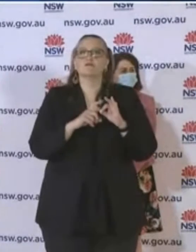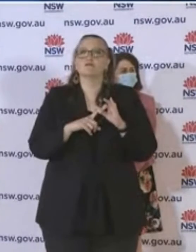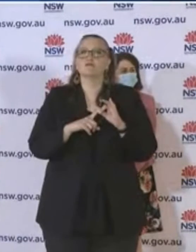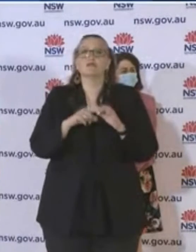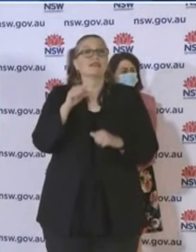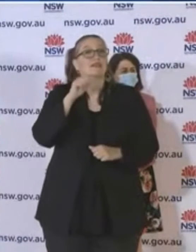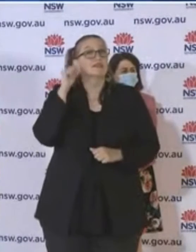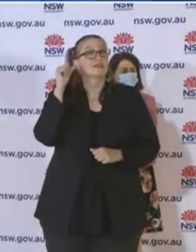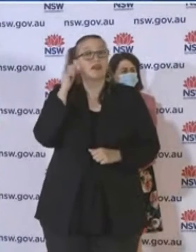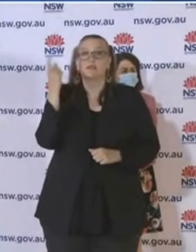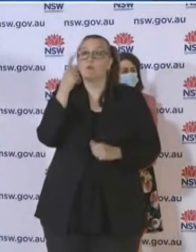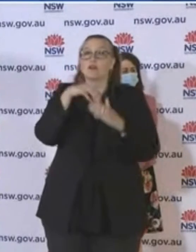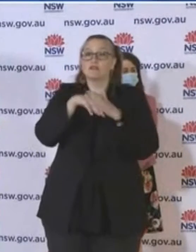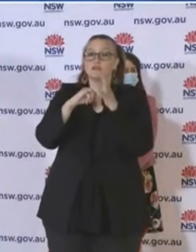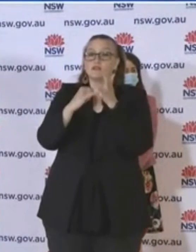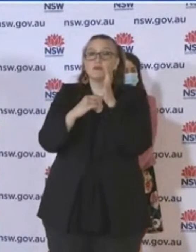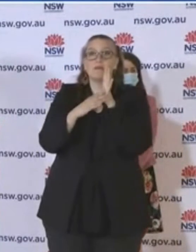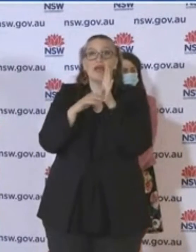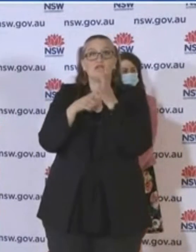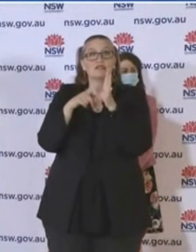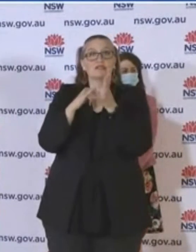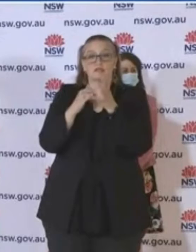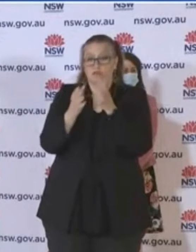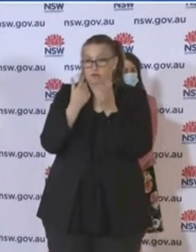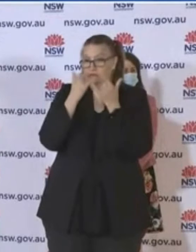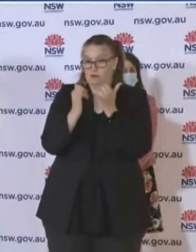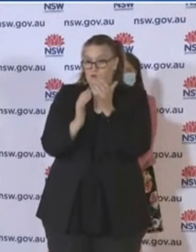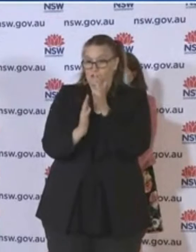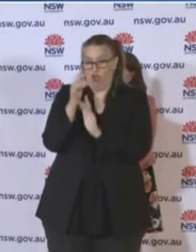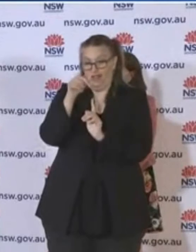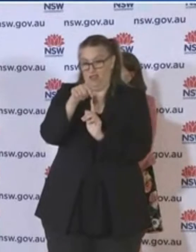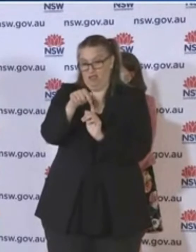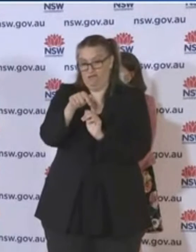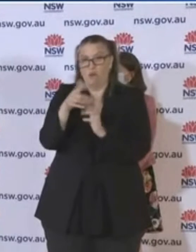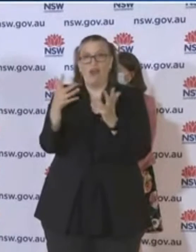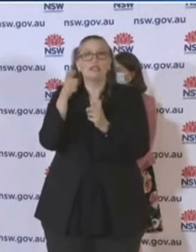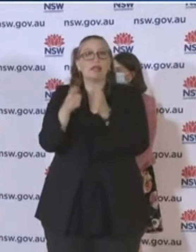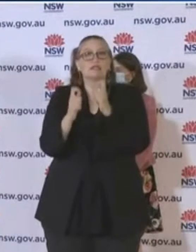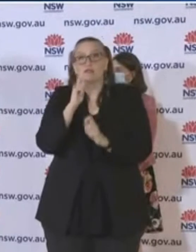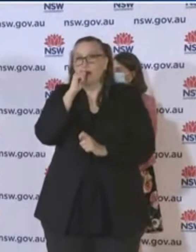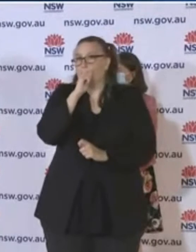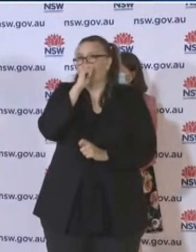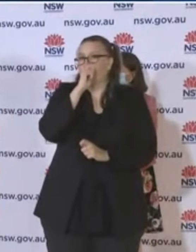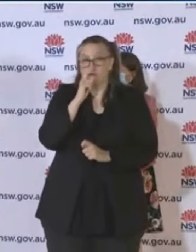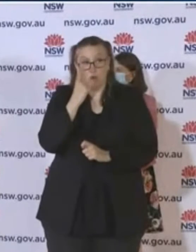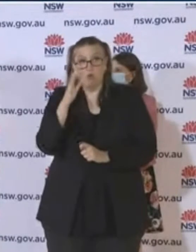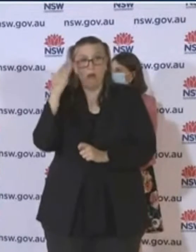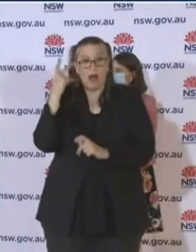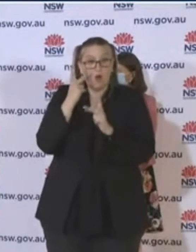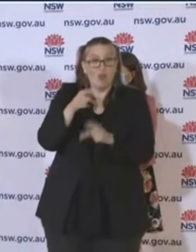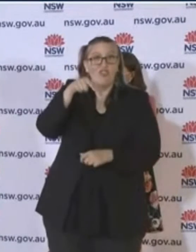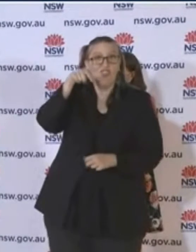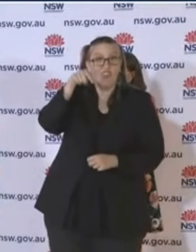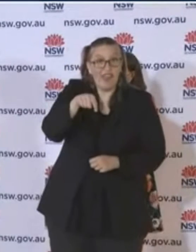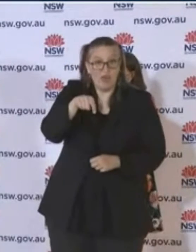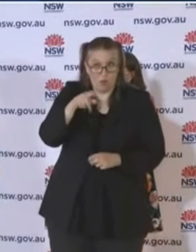fire. Do people in that area who were swabbed yesterday need to be worried that their swabs are being damaged, or would they have been processed somewhere else overnight? I don't know